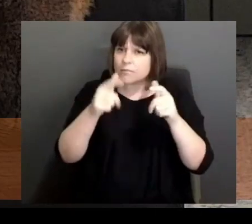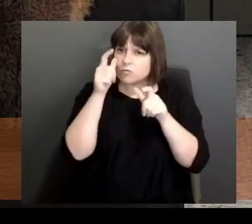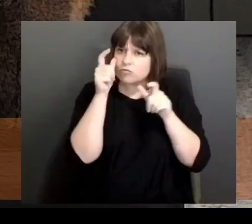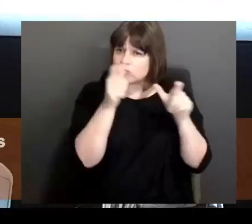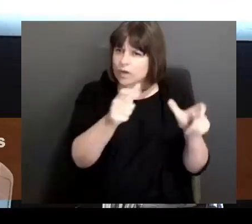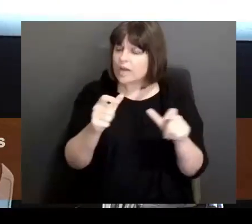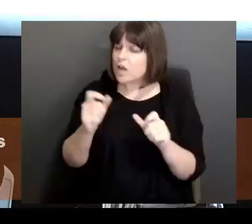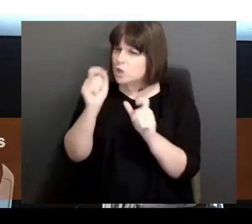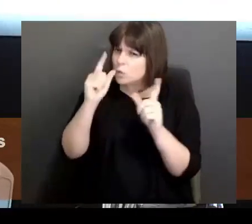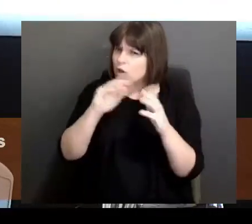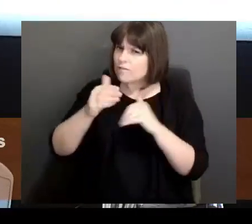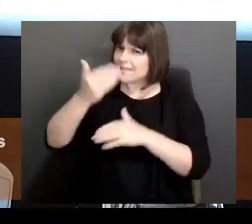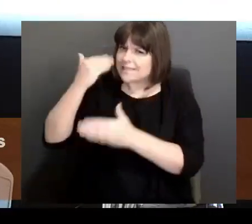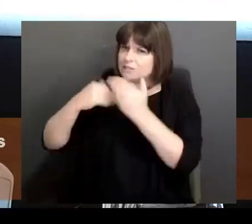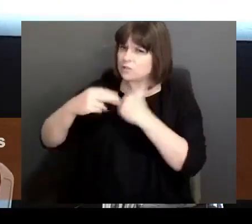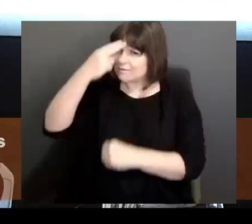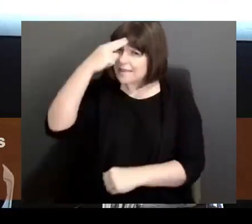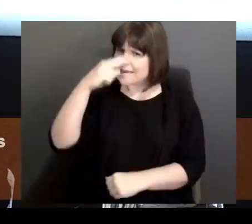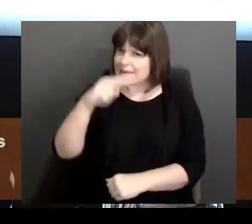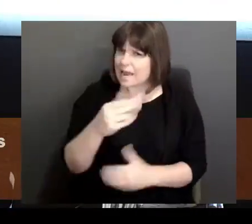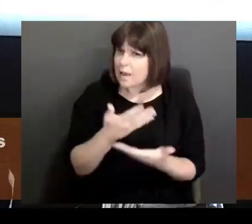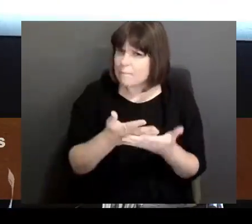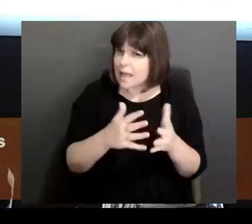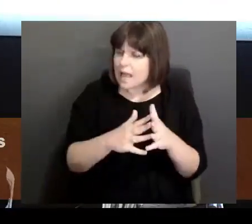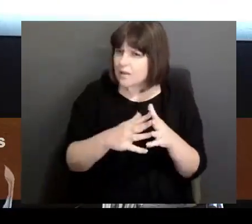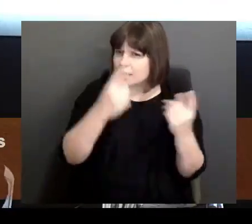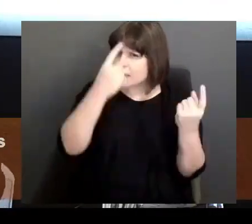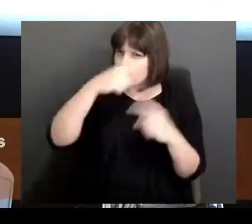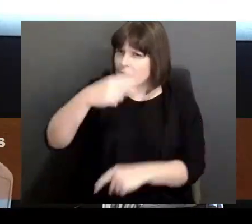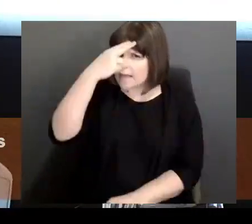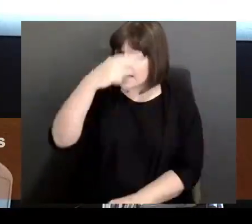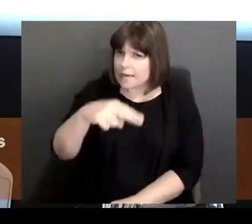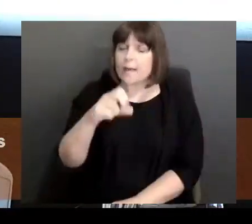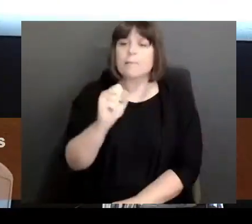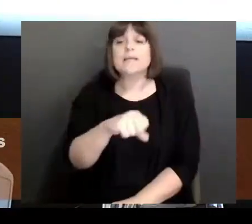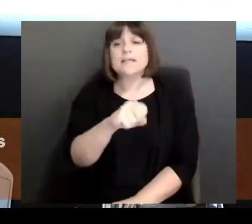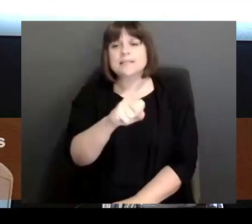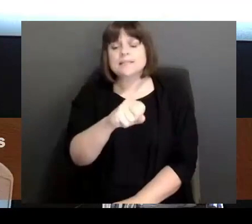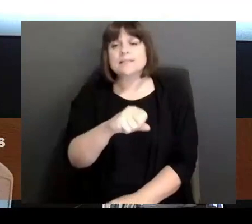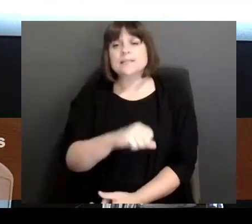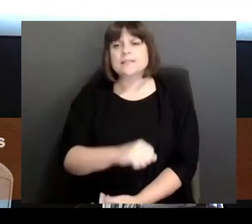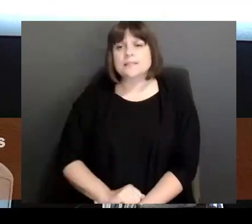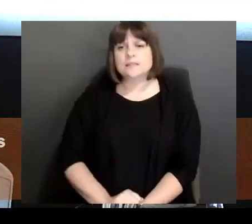The history for the naming of, yes. of these instruments? Yes.